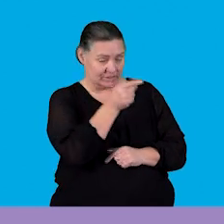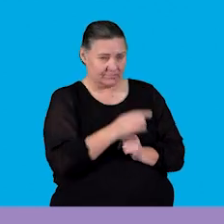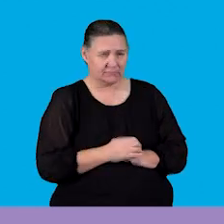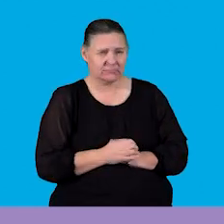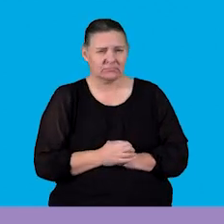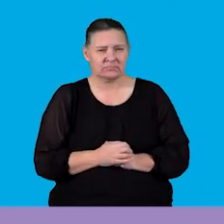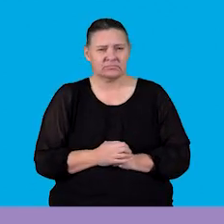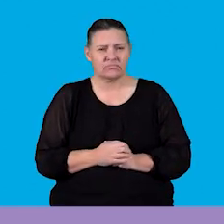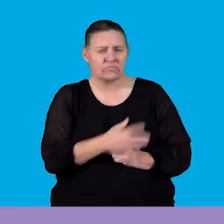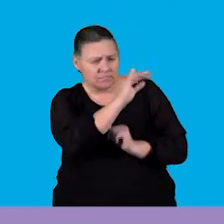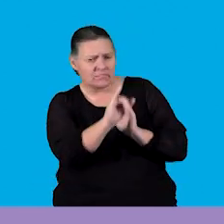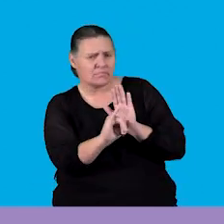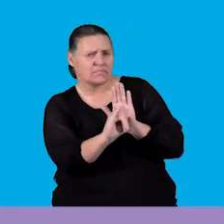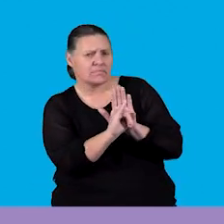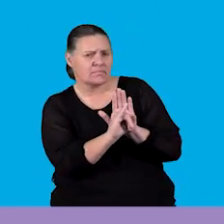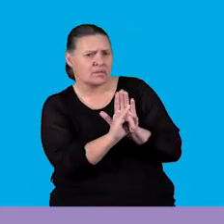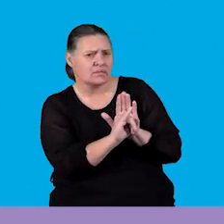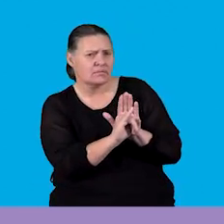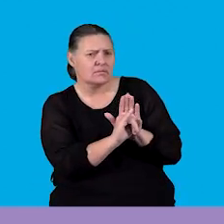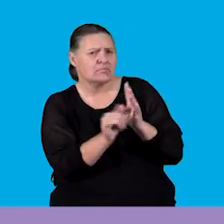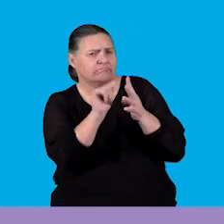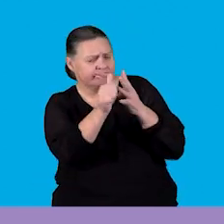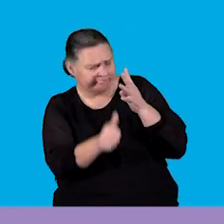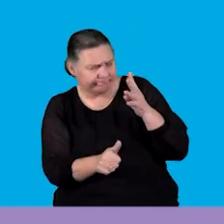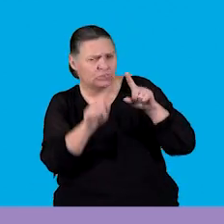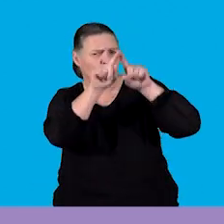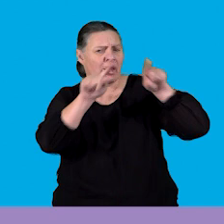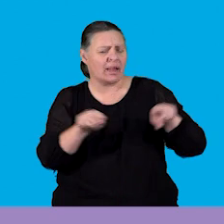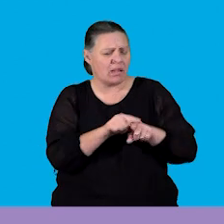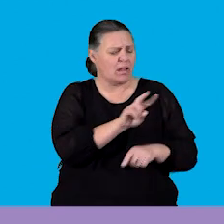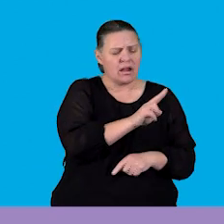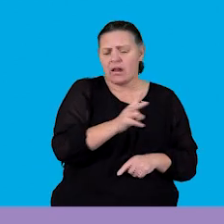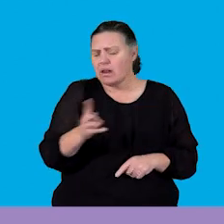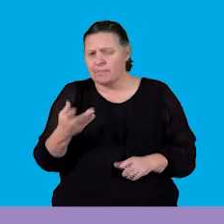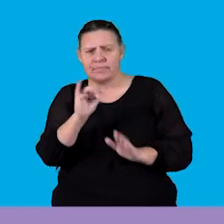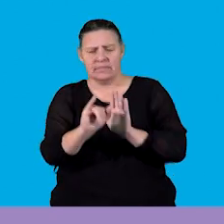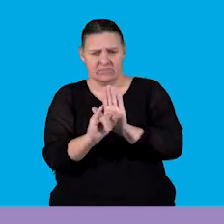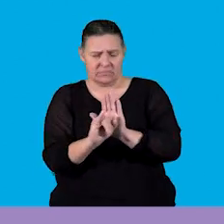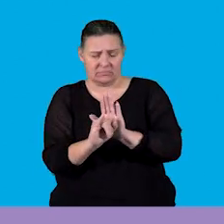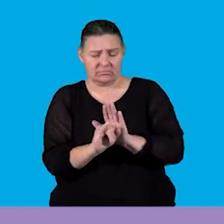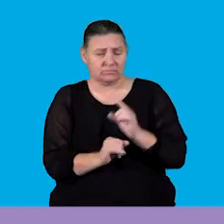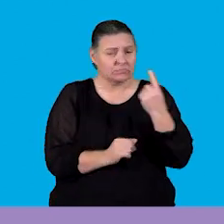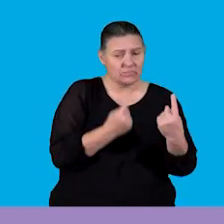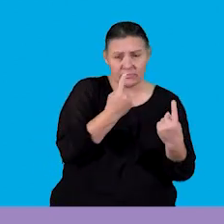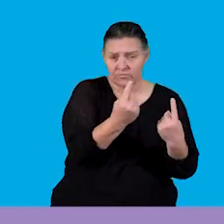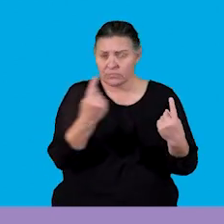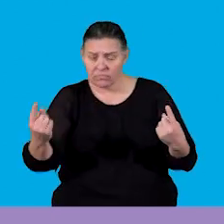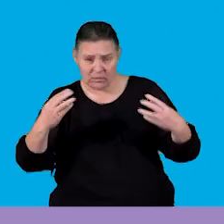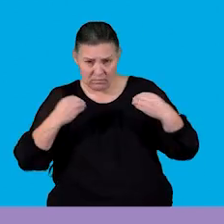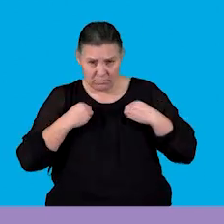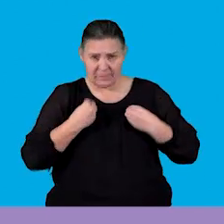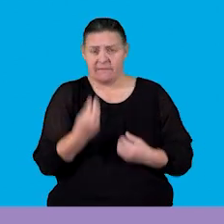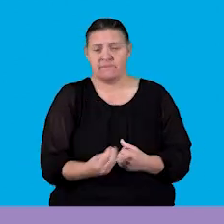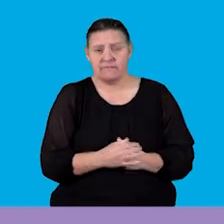question that we are going to look at here, it says identify the following types of triangles. Now remember, each triangle has its